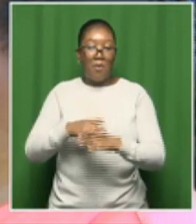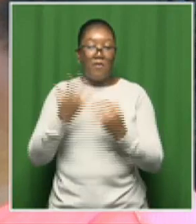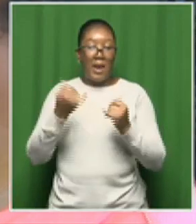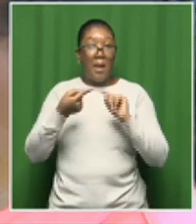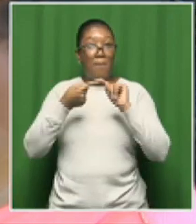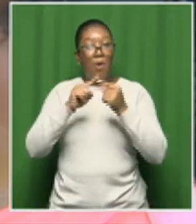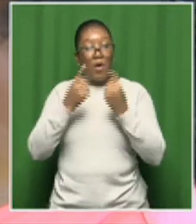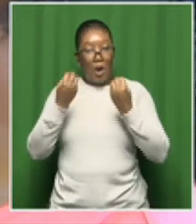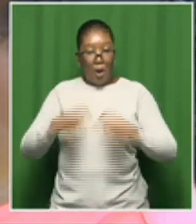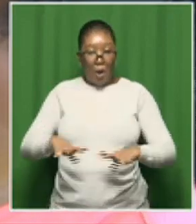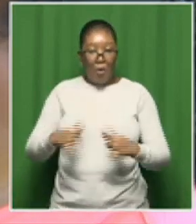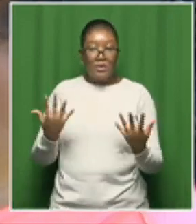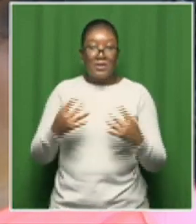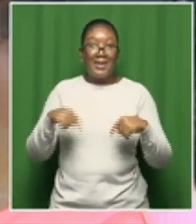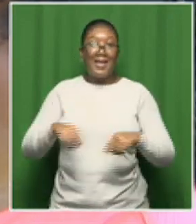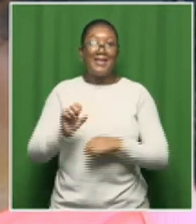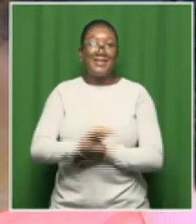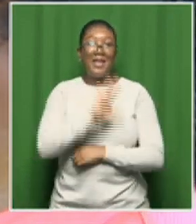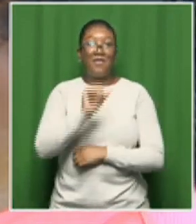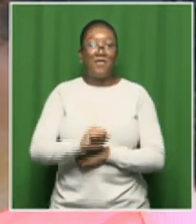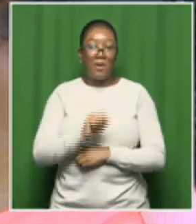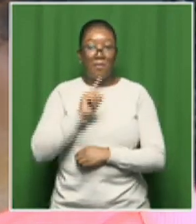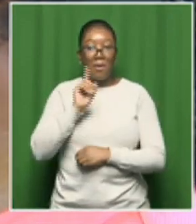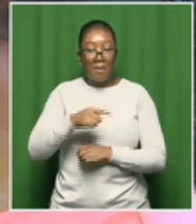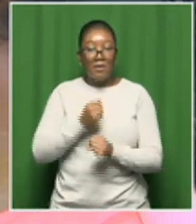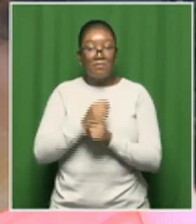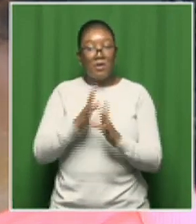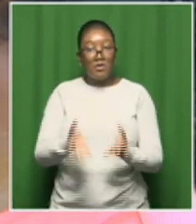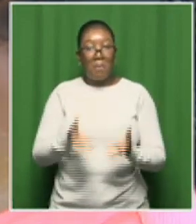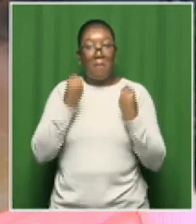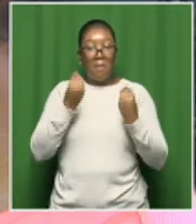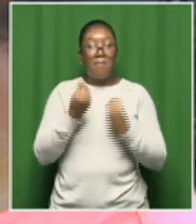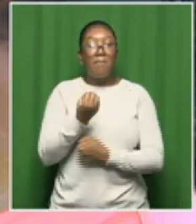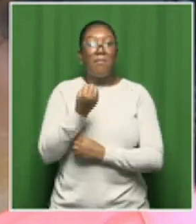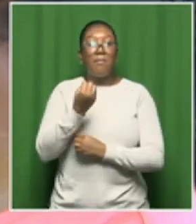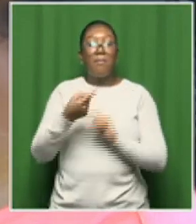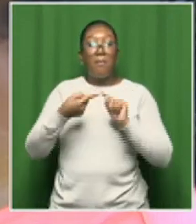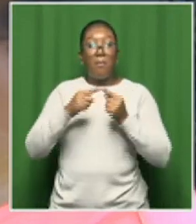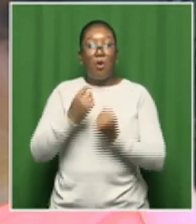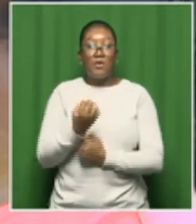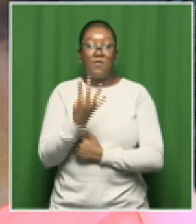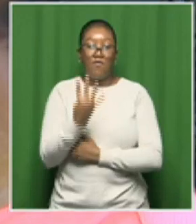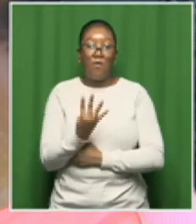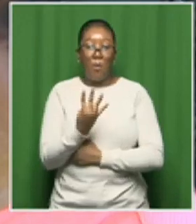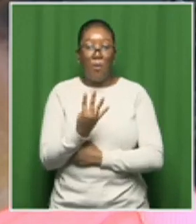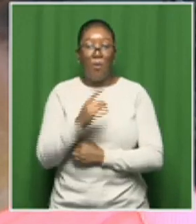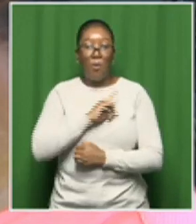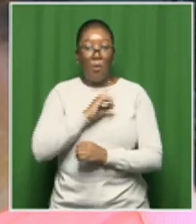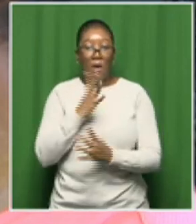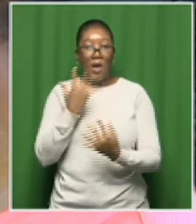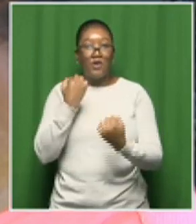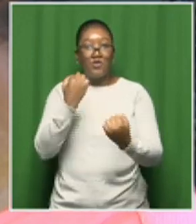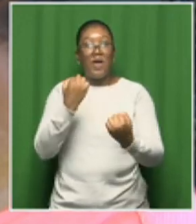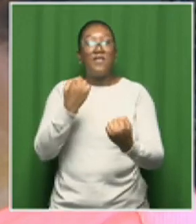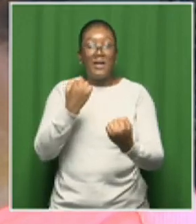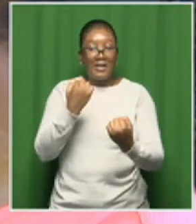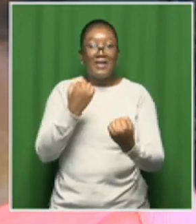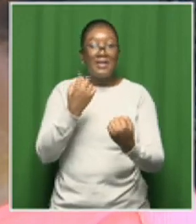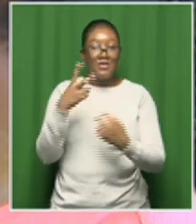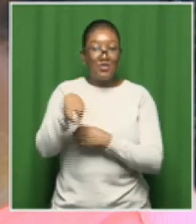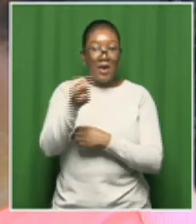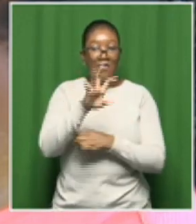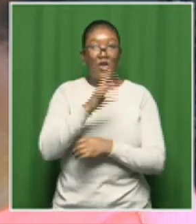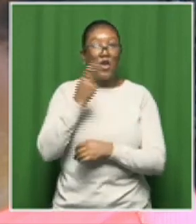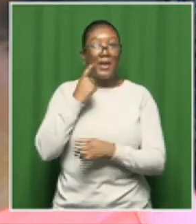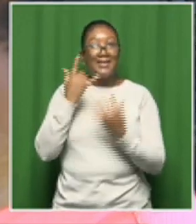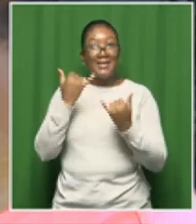home, because certainly at home you need to collect full points, because it's never easy traveling on the road. And now they have to go and do the business on the